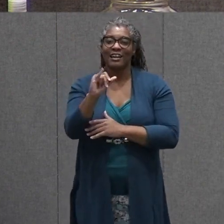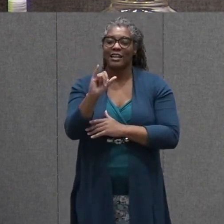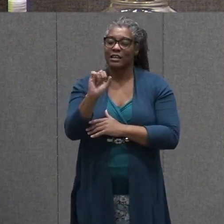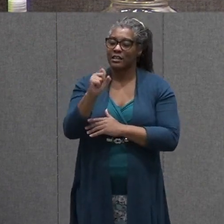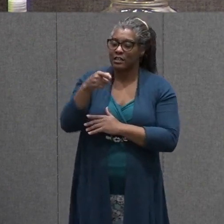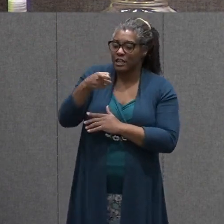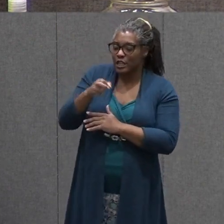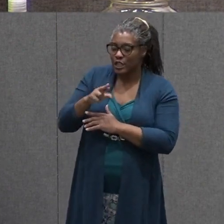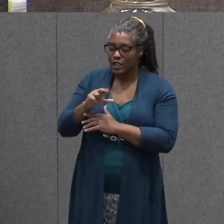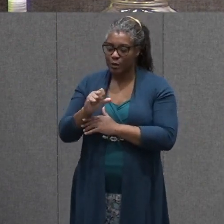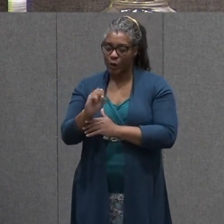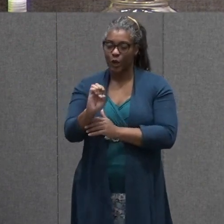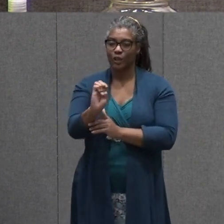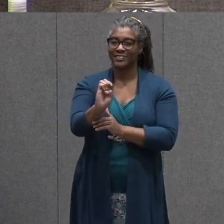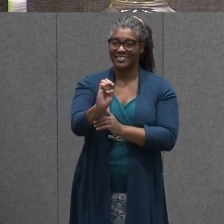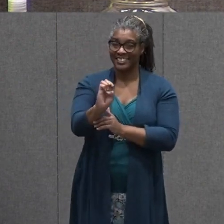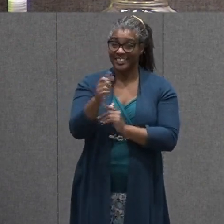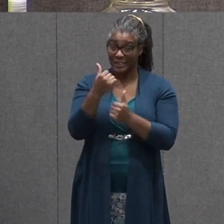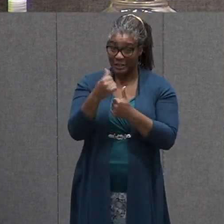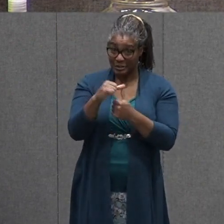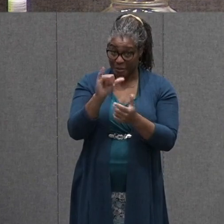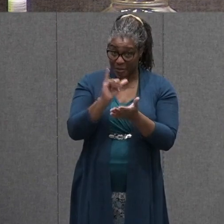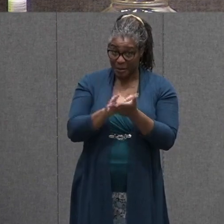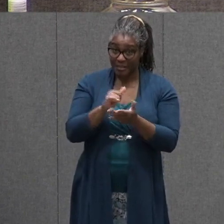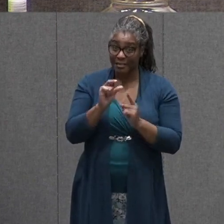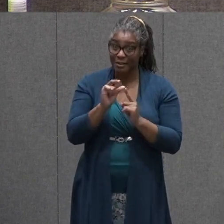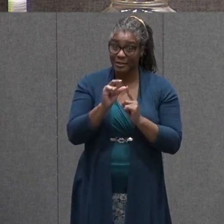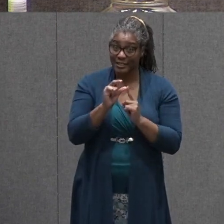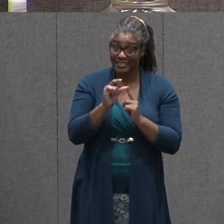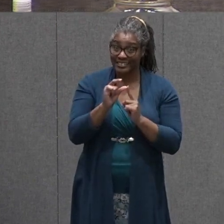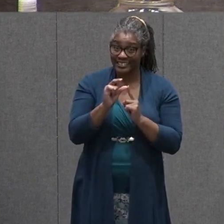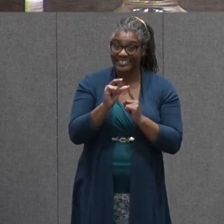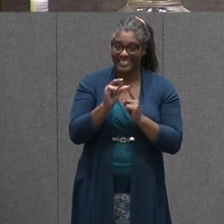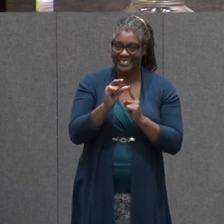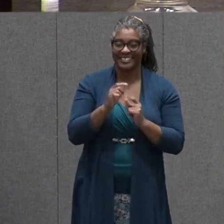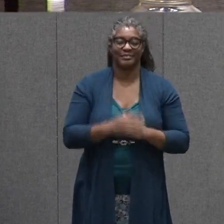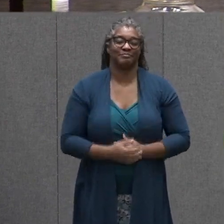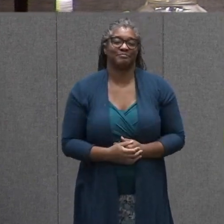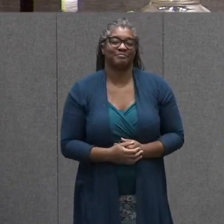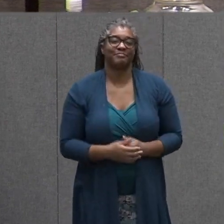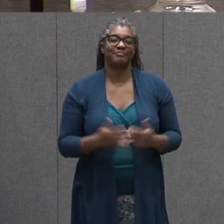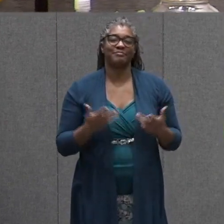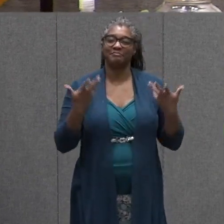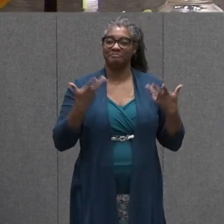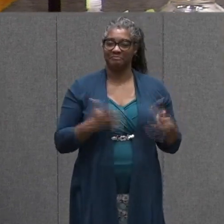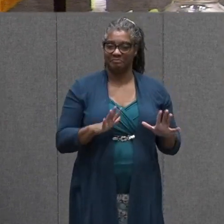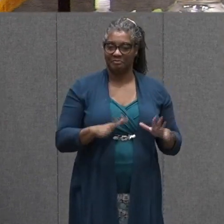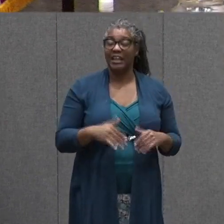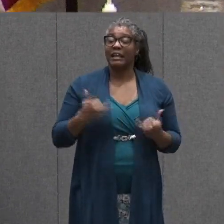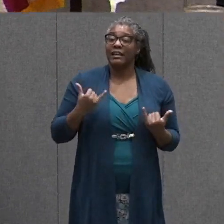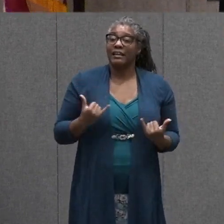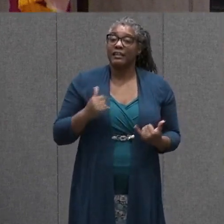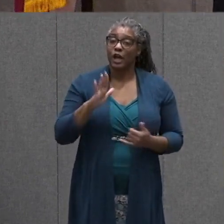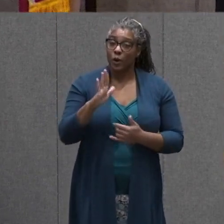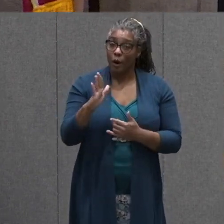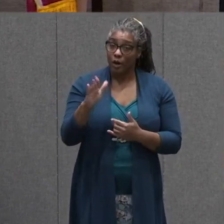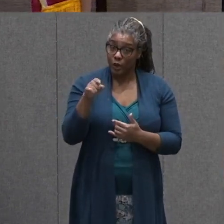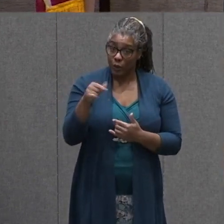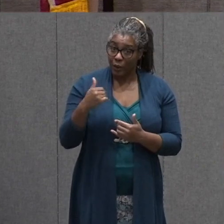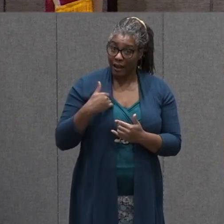air and carries them across the land. One of the seeds is tiny, smaller than any of the